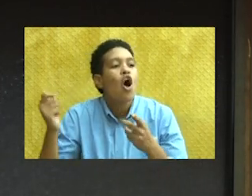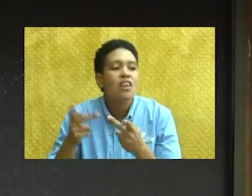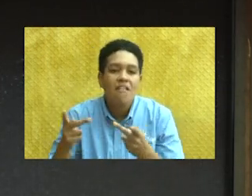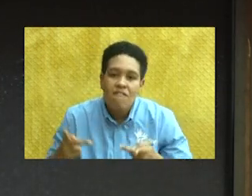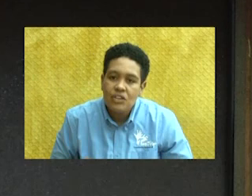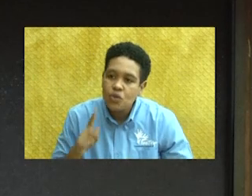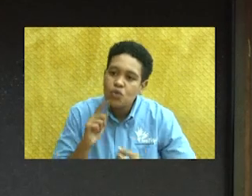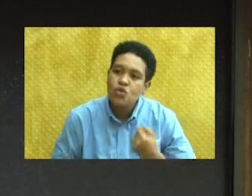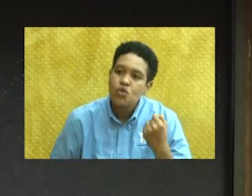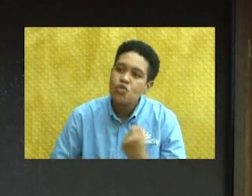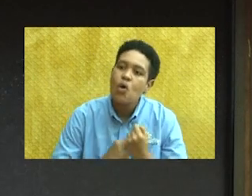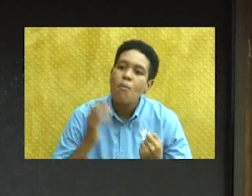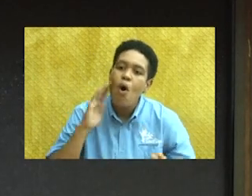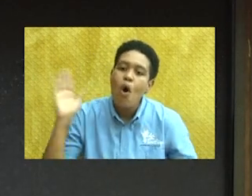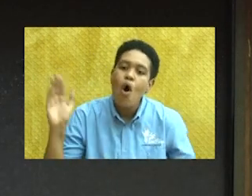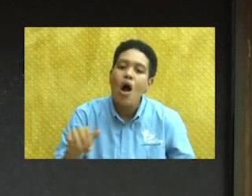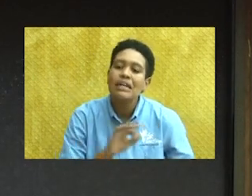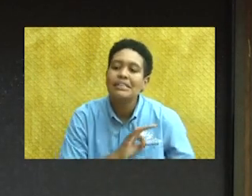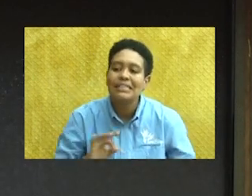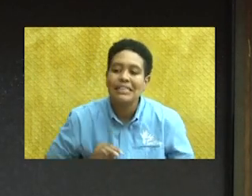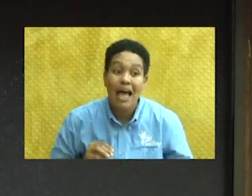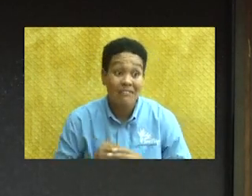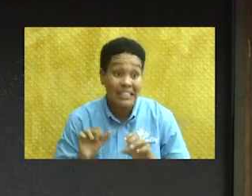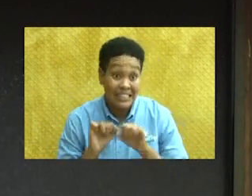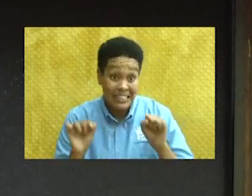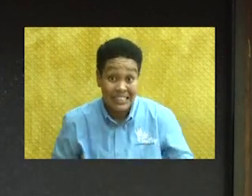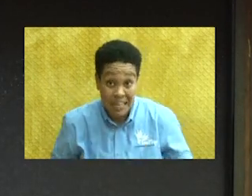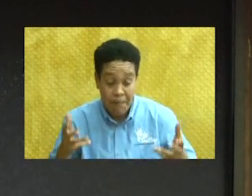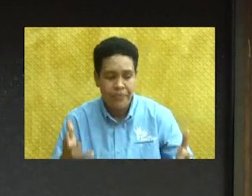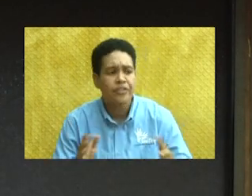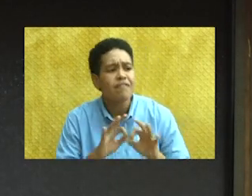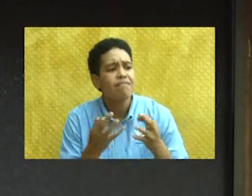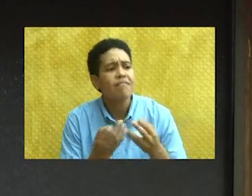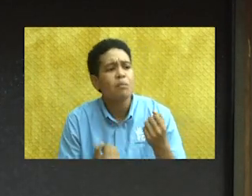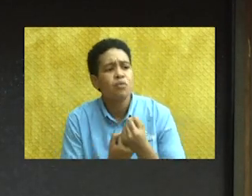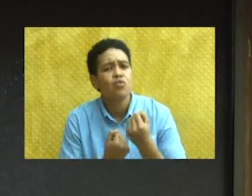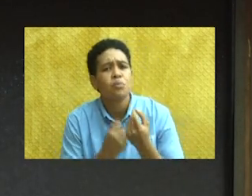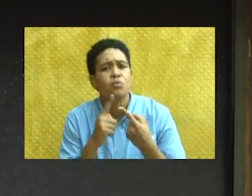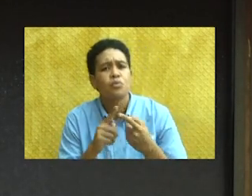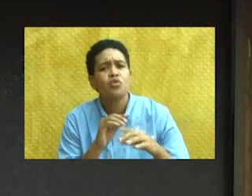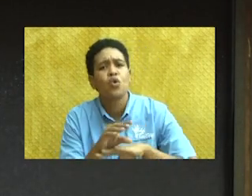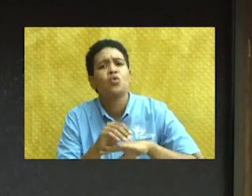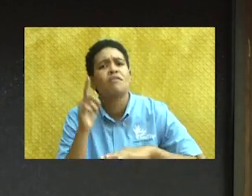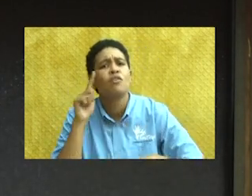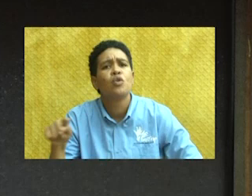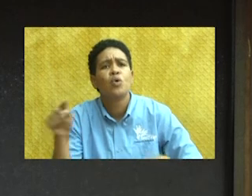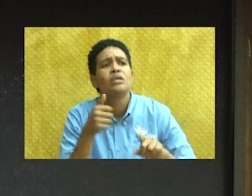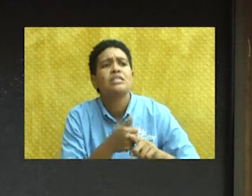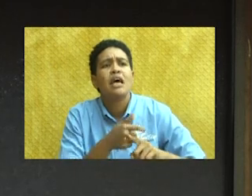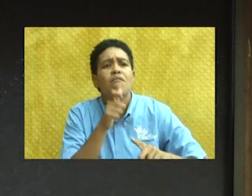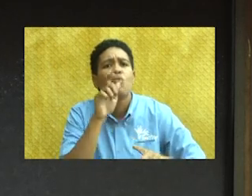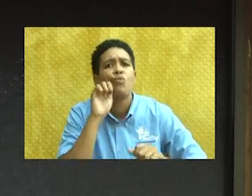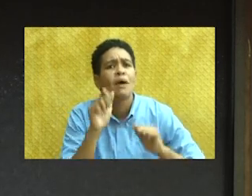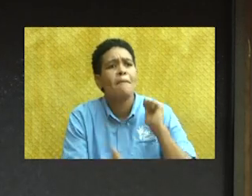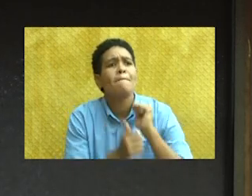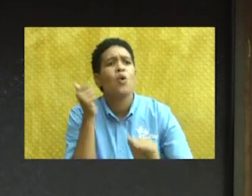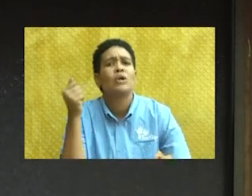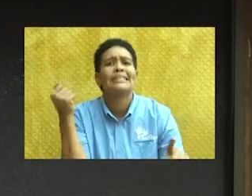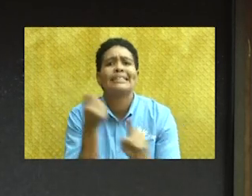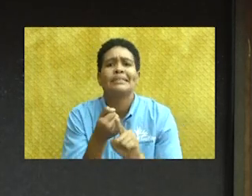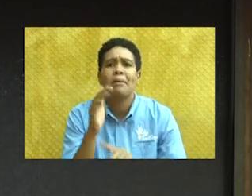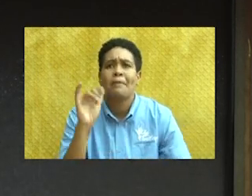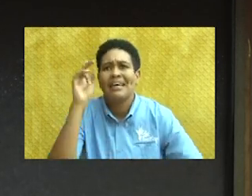support all staff within the system, family support and counseling for those who are most impacted by the